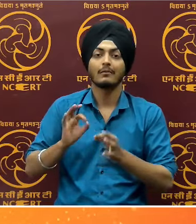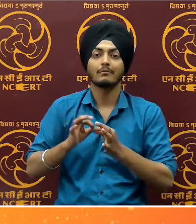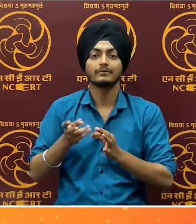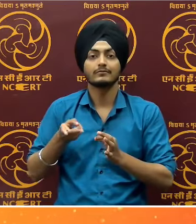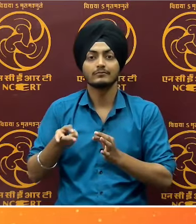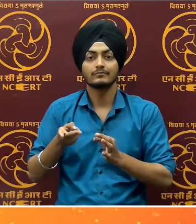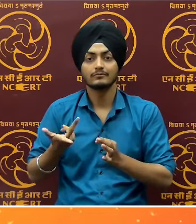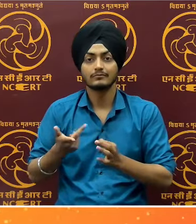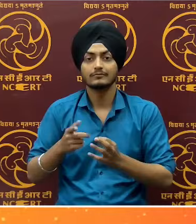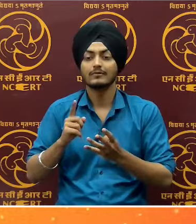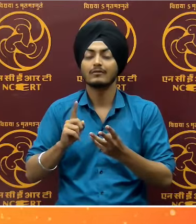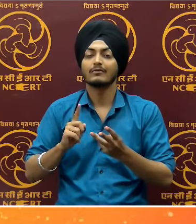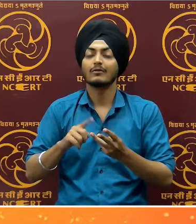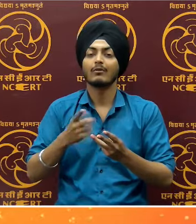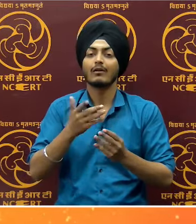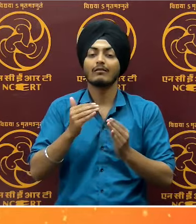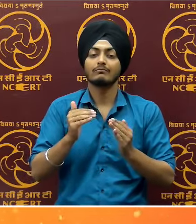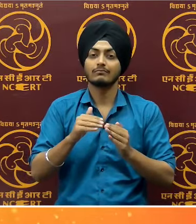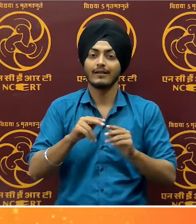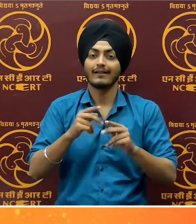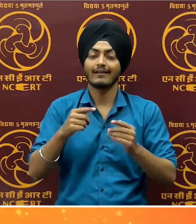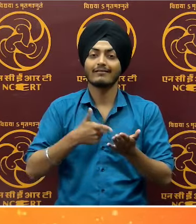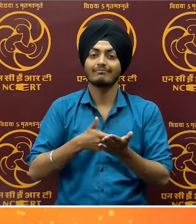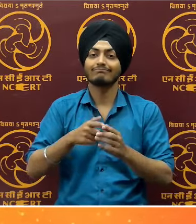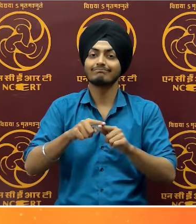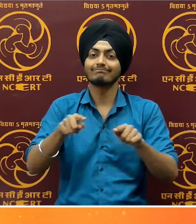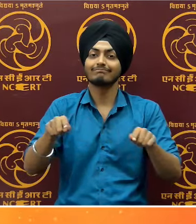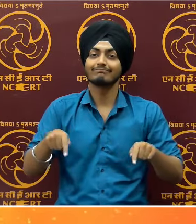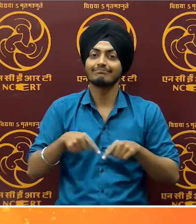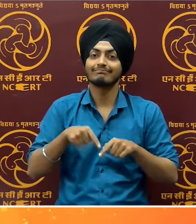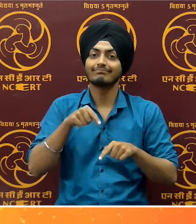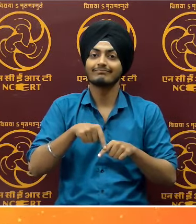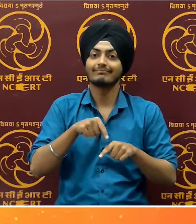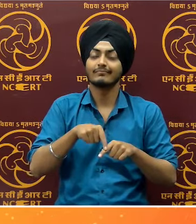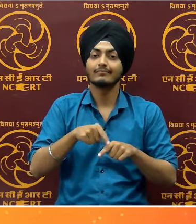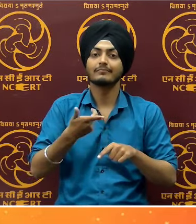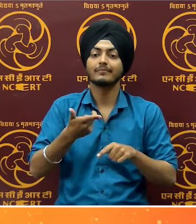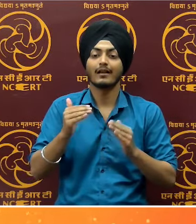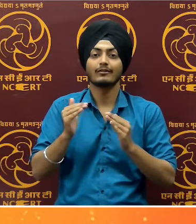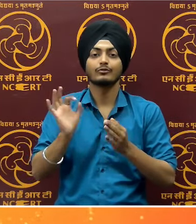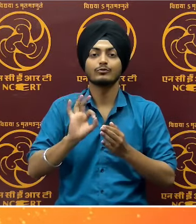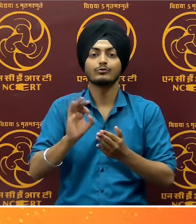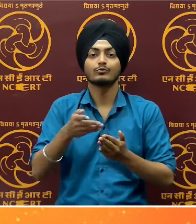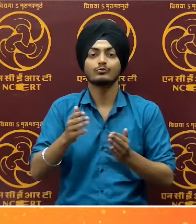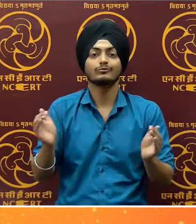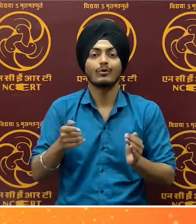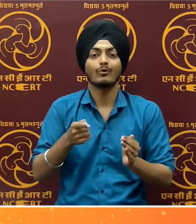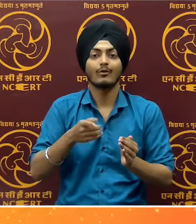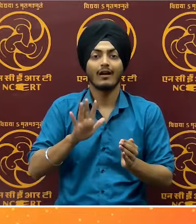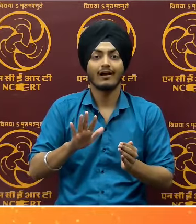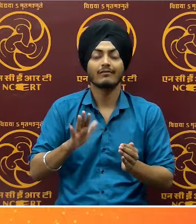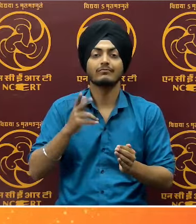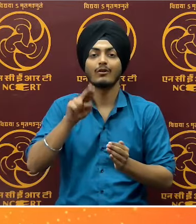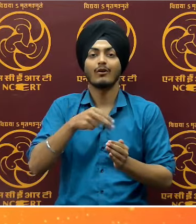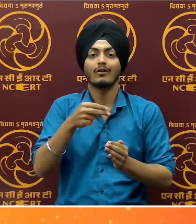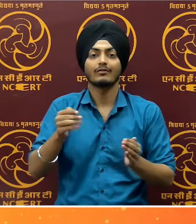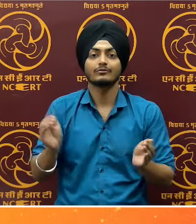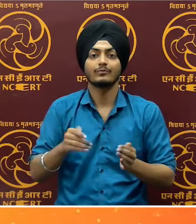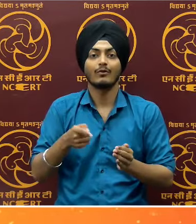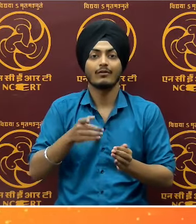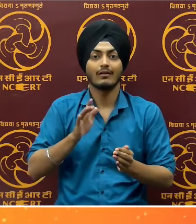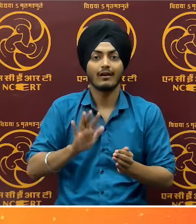primary healthcare system, and talking about education, there is a primary school, and health, there are basic facilities of